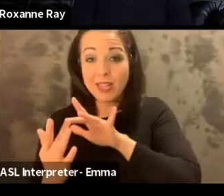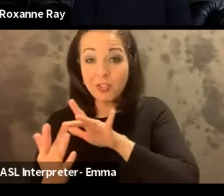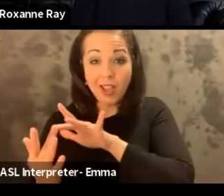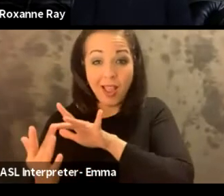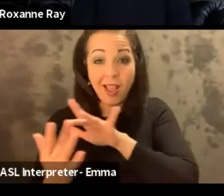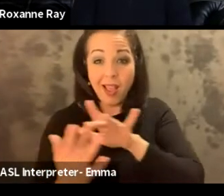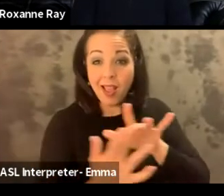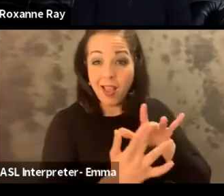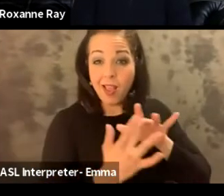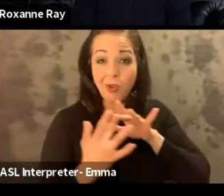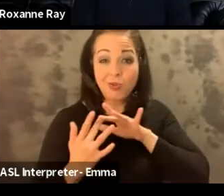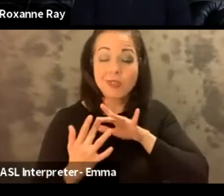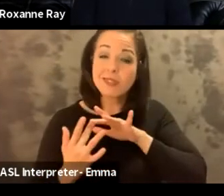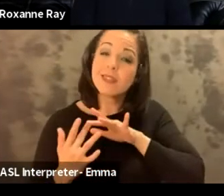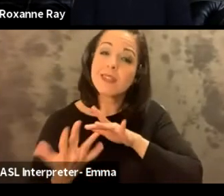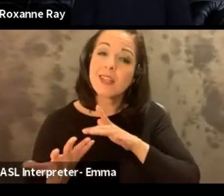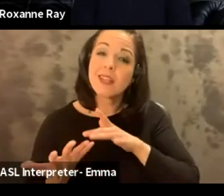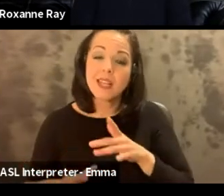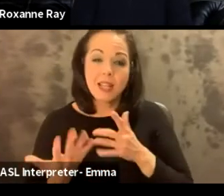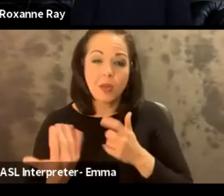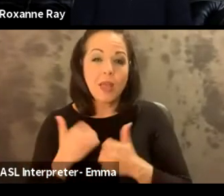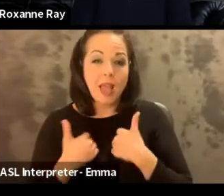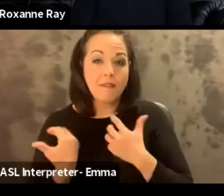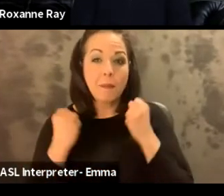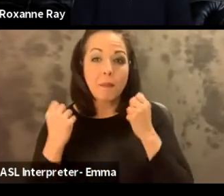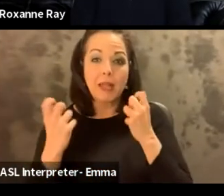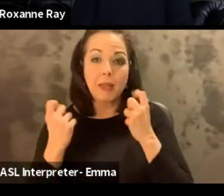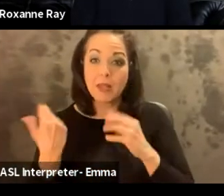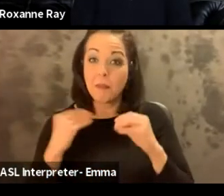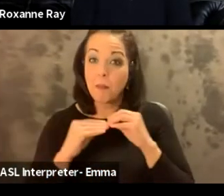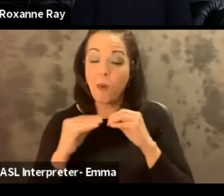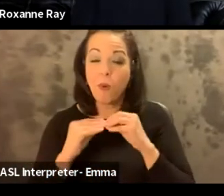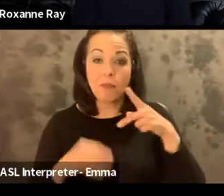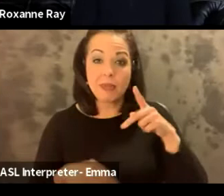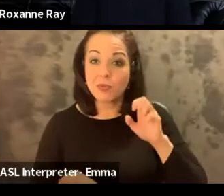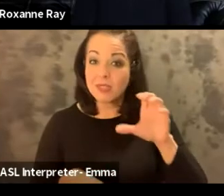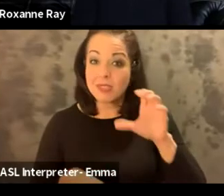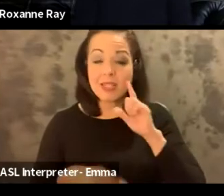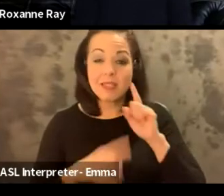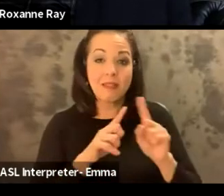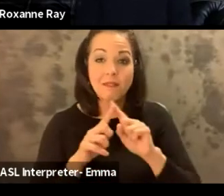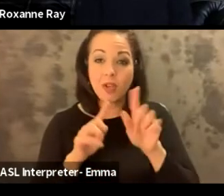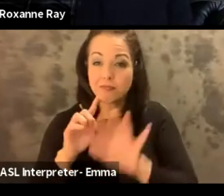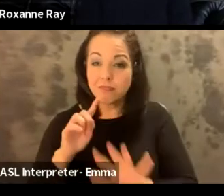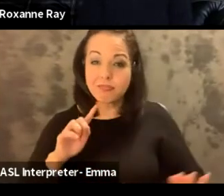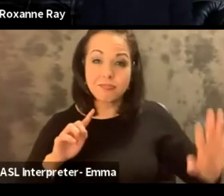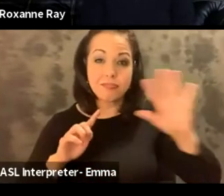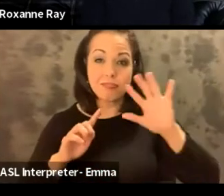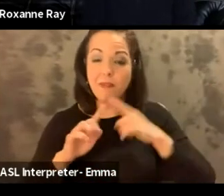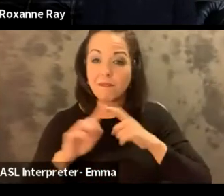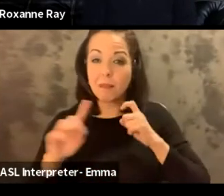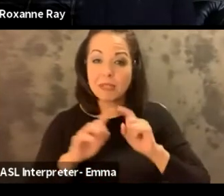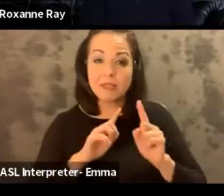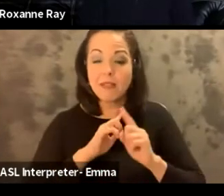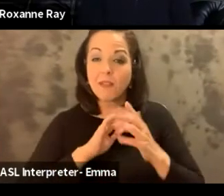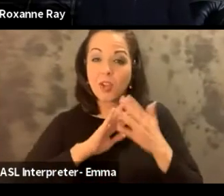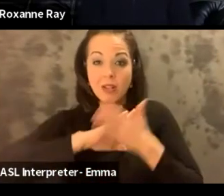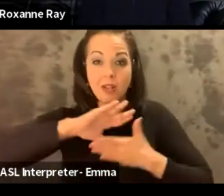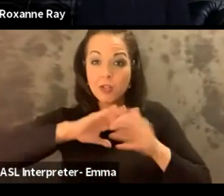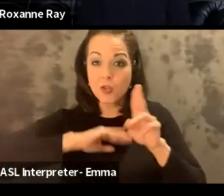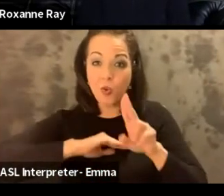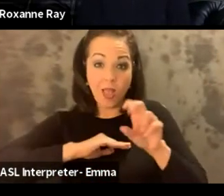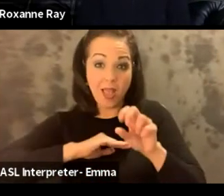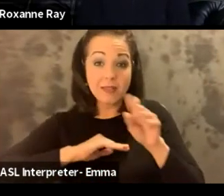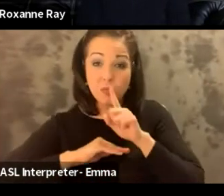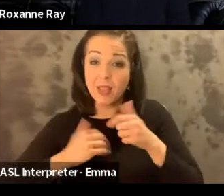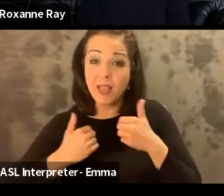many more arts writers of color. They're from all over the country. We had a conference about that, which was